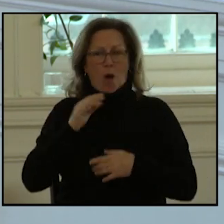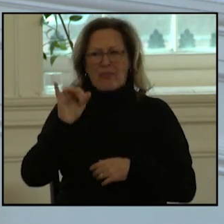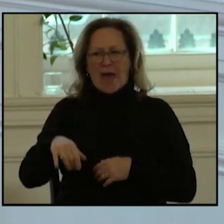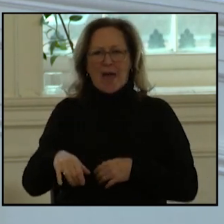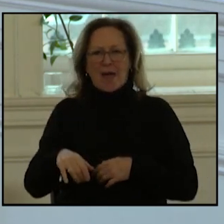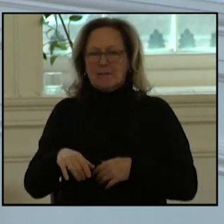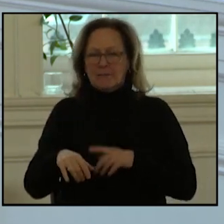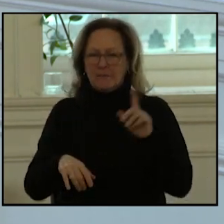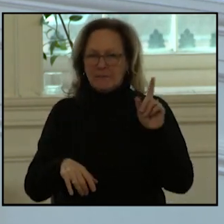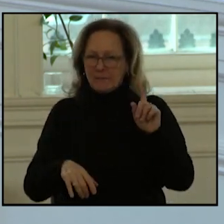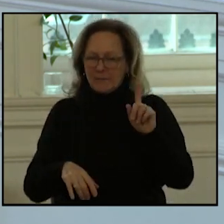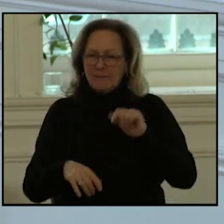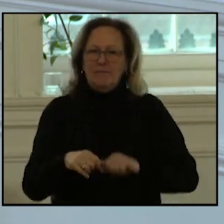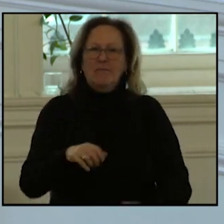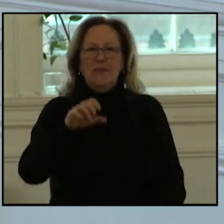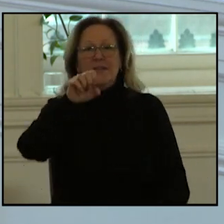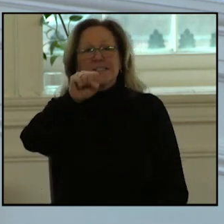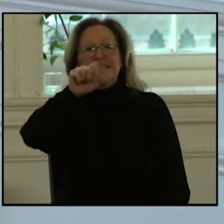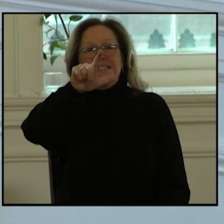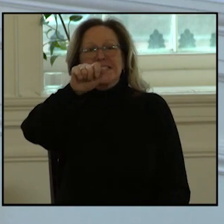enslaved. Slaves